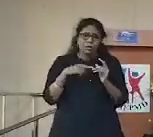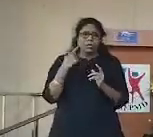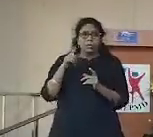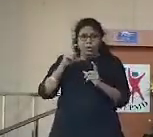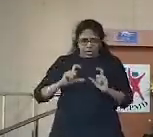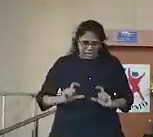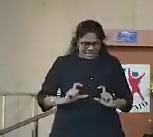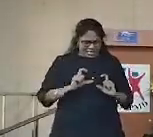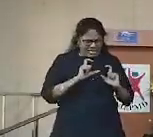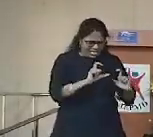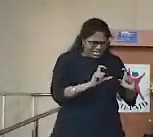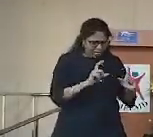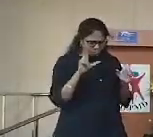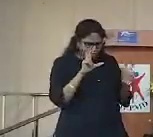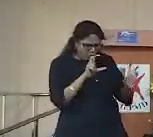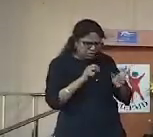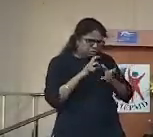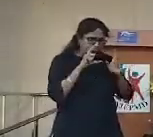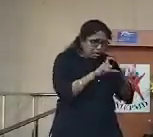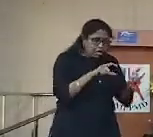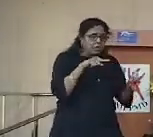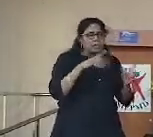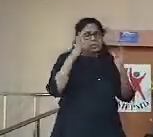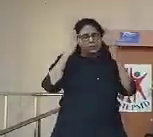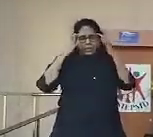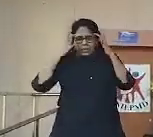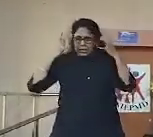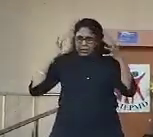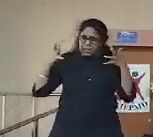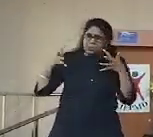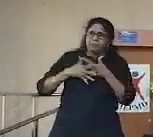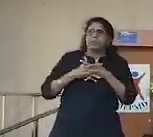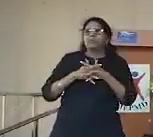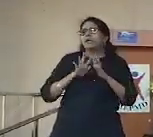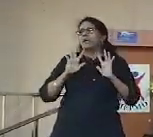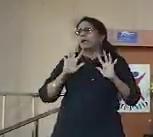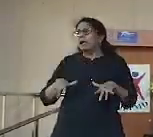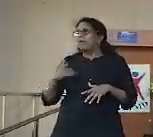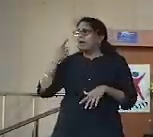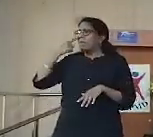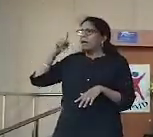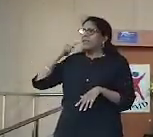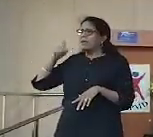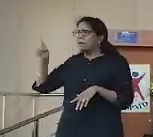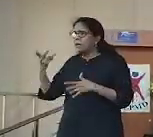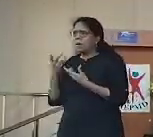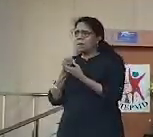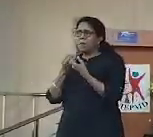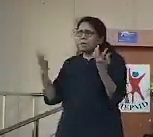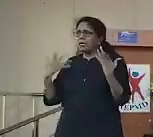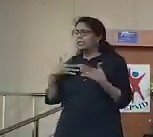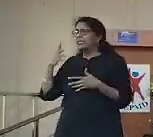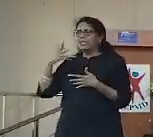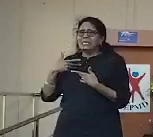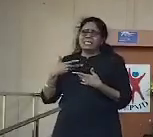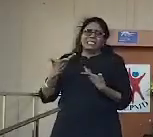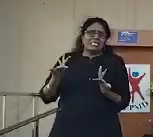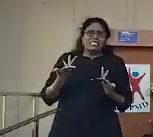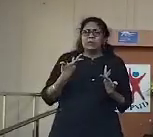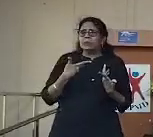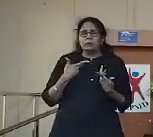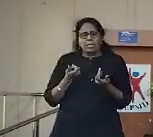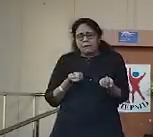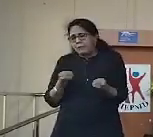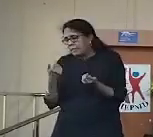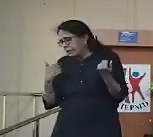caregiving everywhere. If you see, caregiving stress are the most thing where parents come and say, mothers come and say, I'm unable to manage. It's